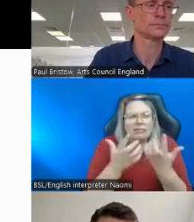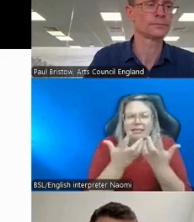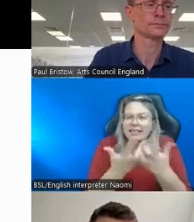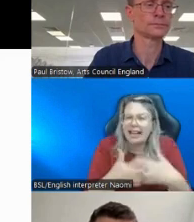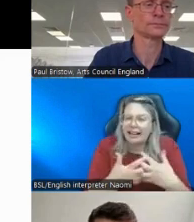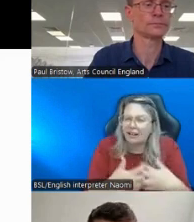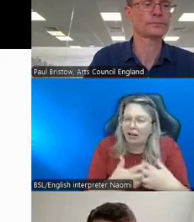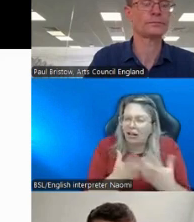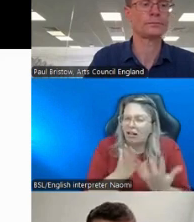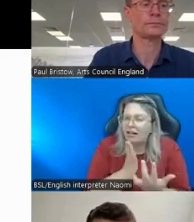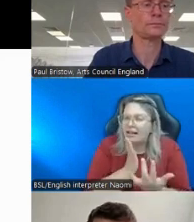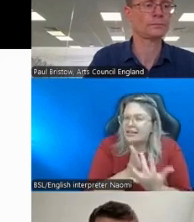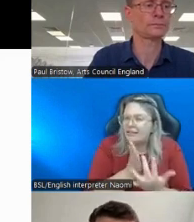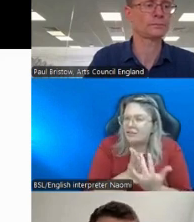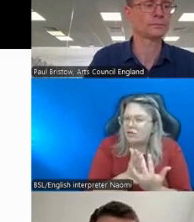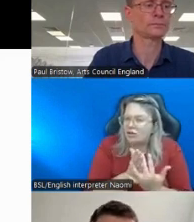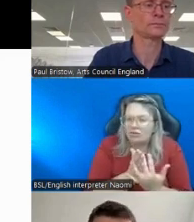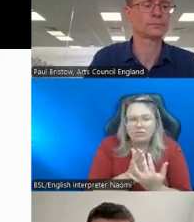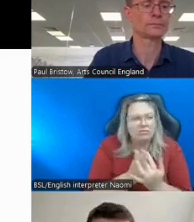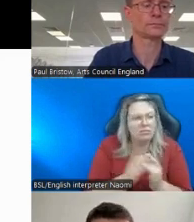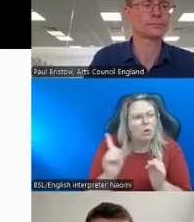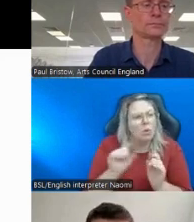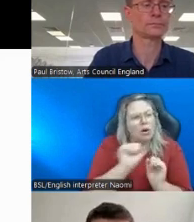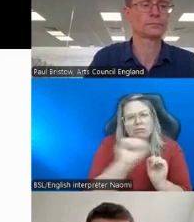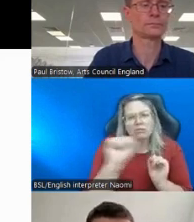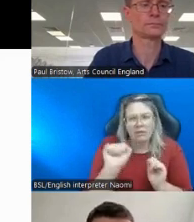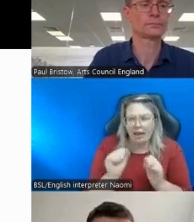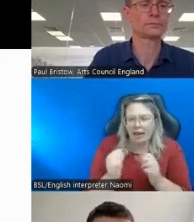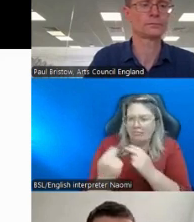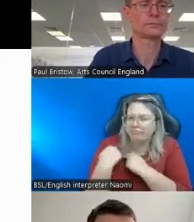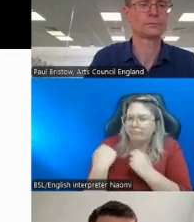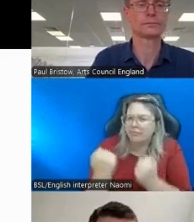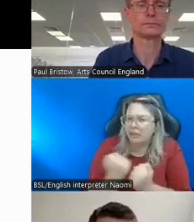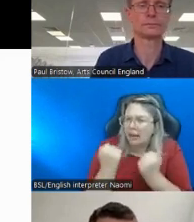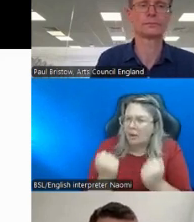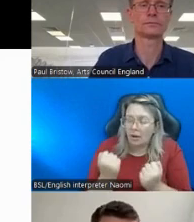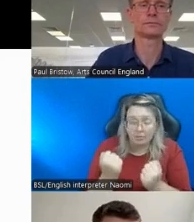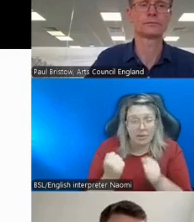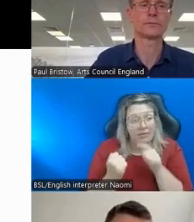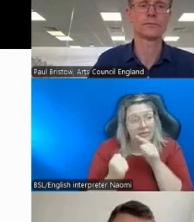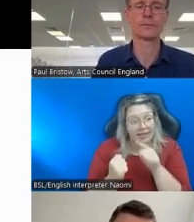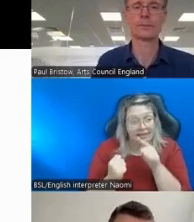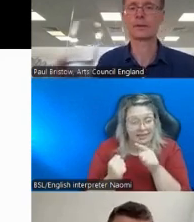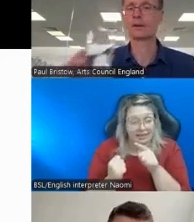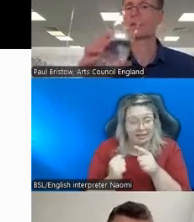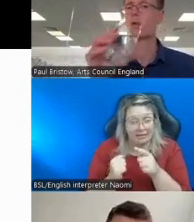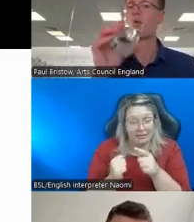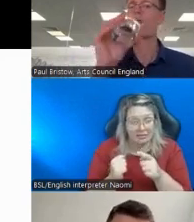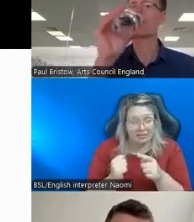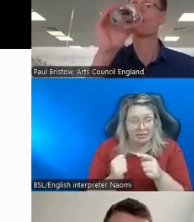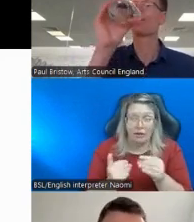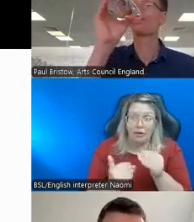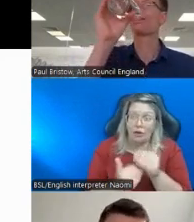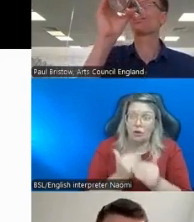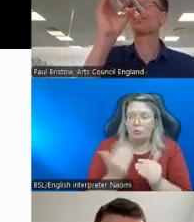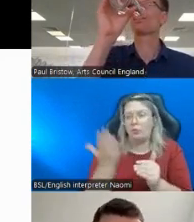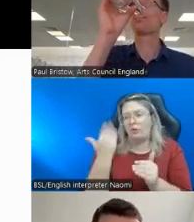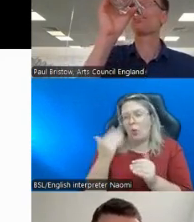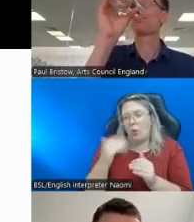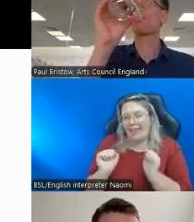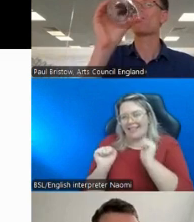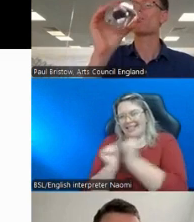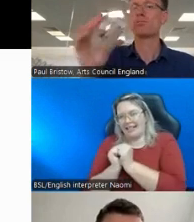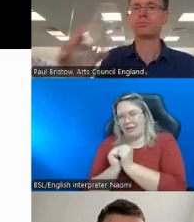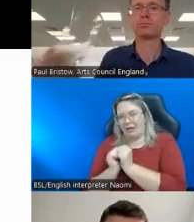strategic authorities will have. So this is the replacement of the deal structure that was in place